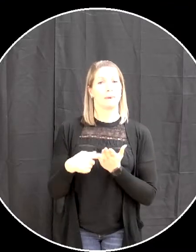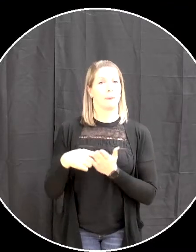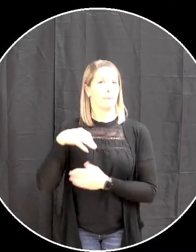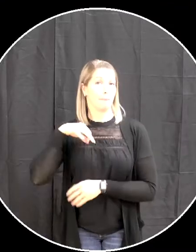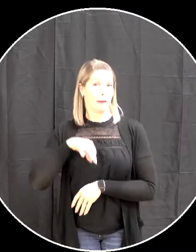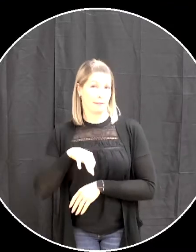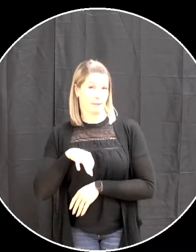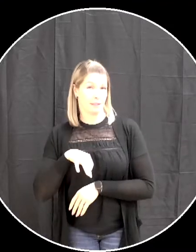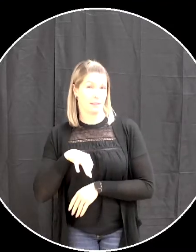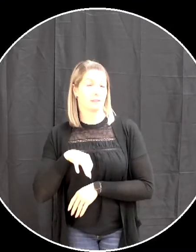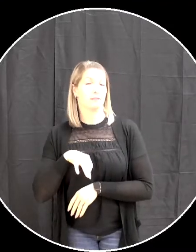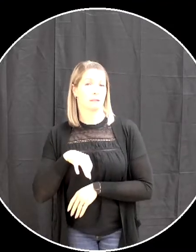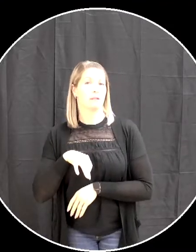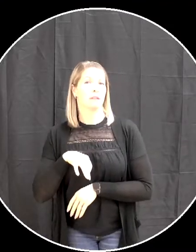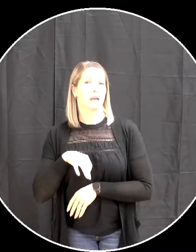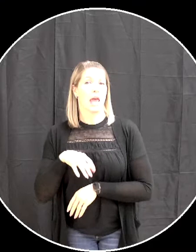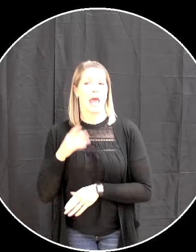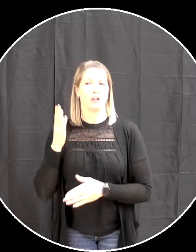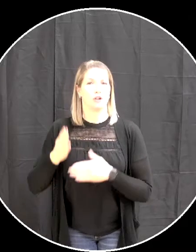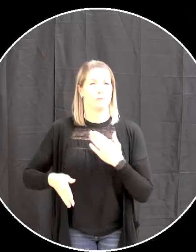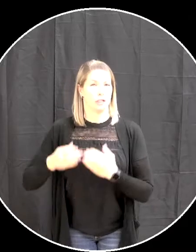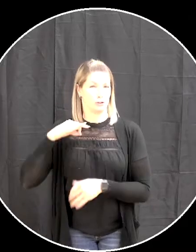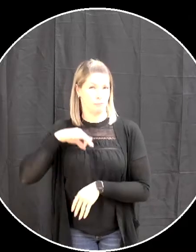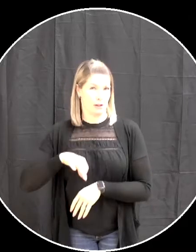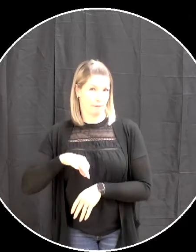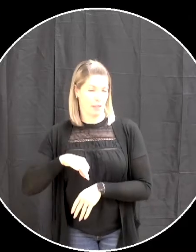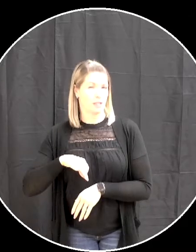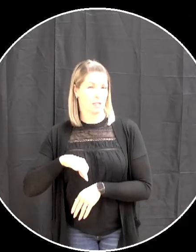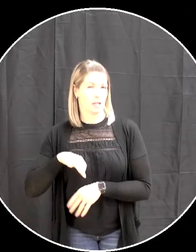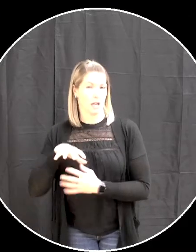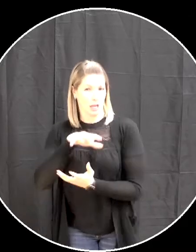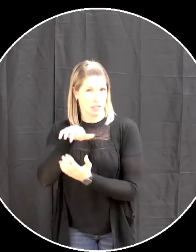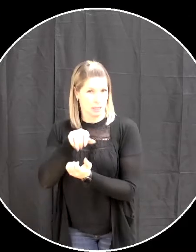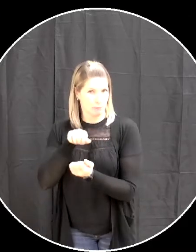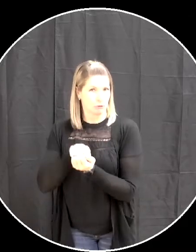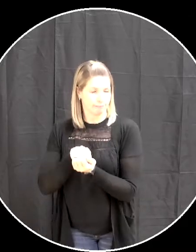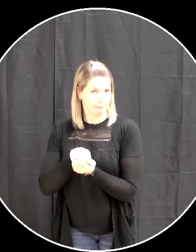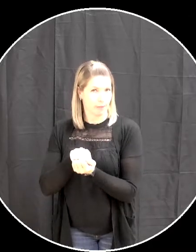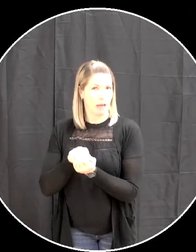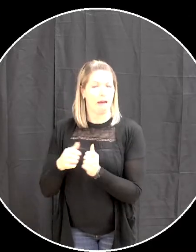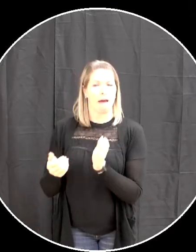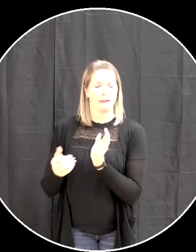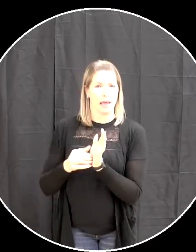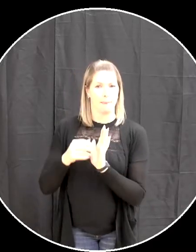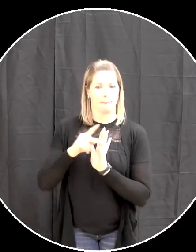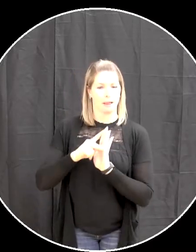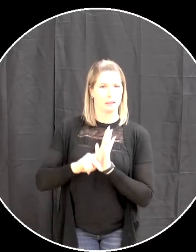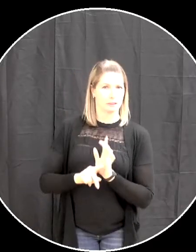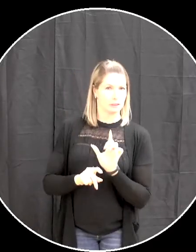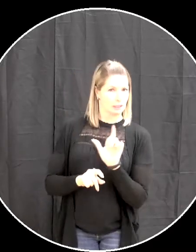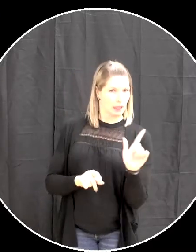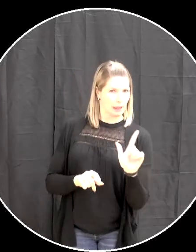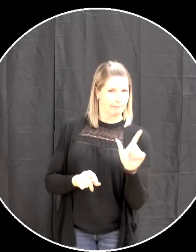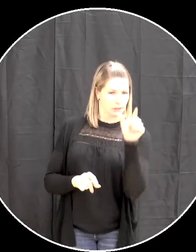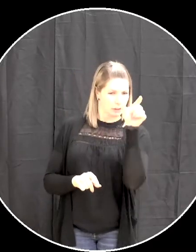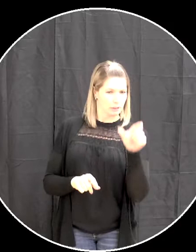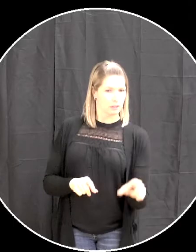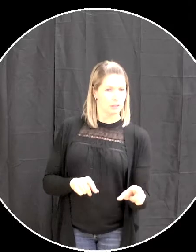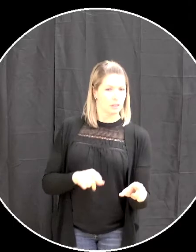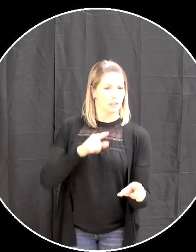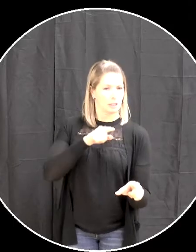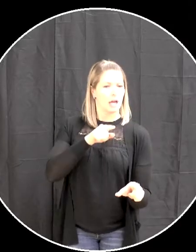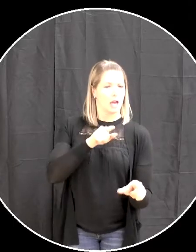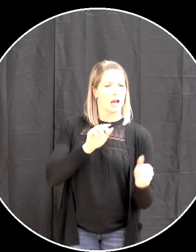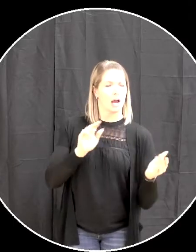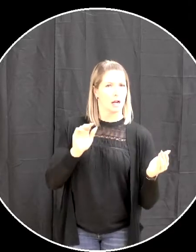compensated absences and termination benefits. Again, these policies are on the left. This is significant, again, due to dollar value, but also